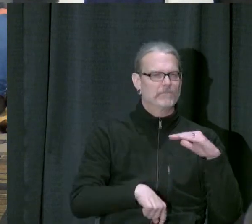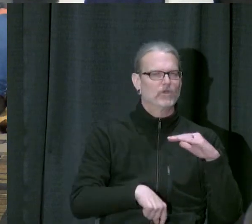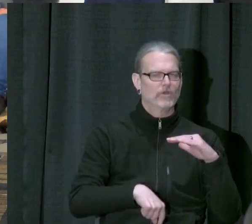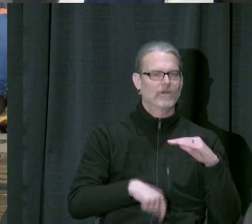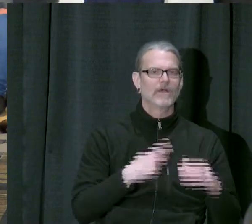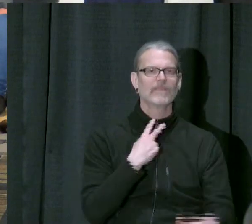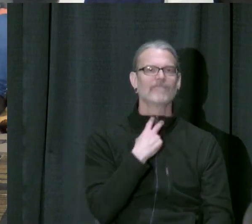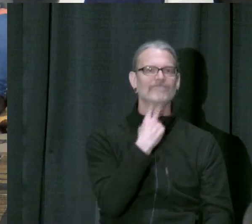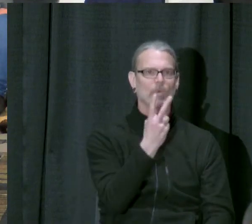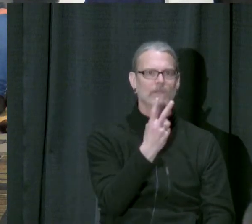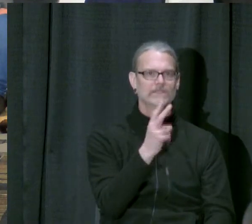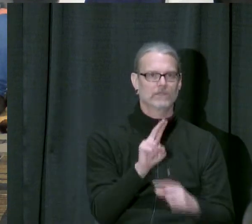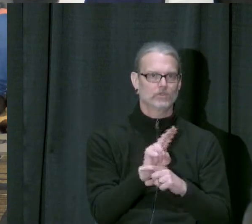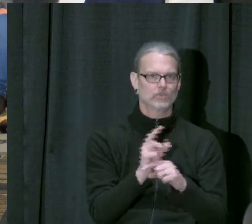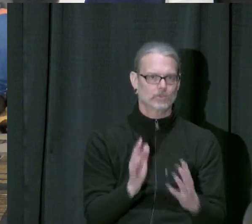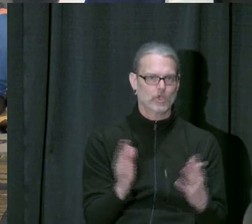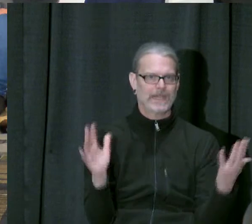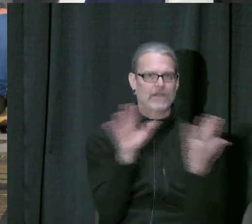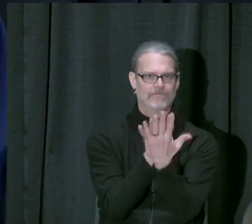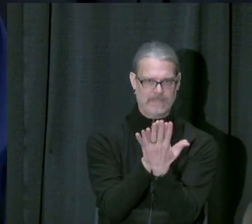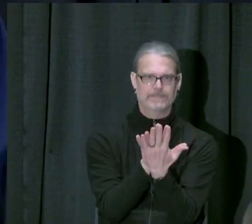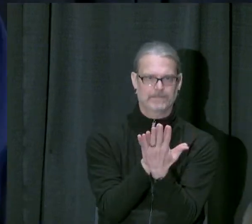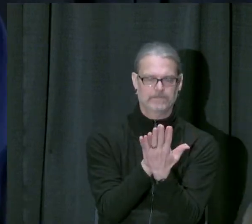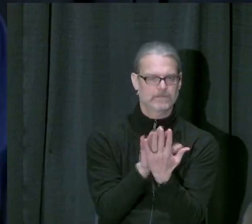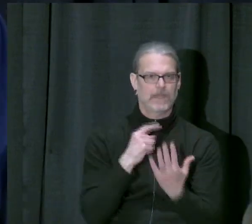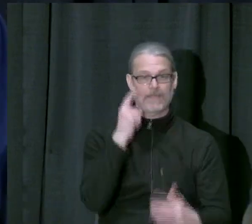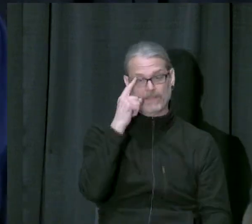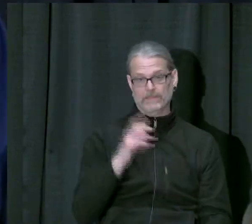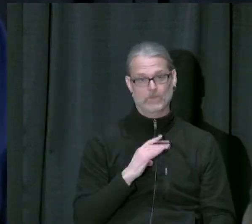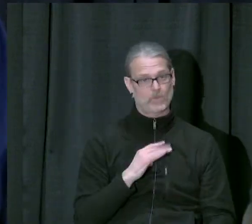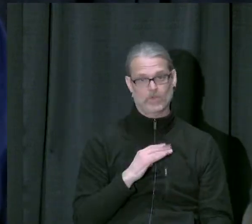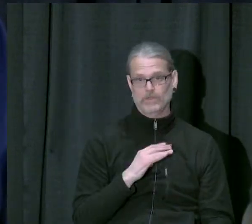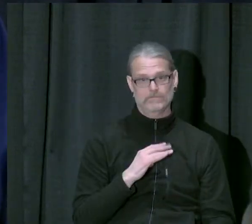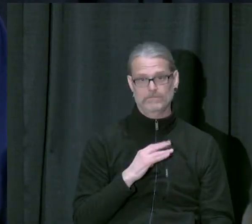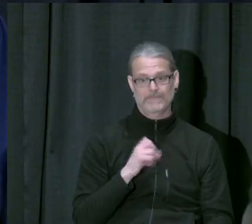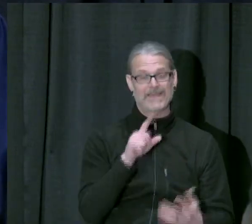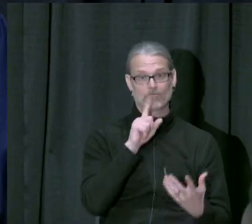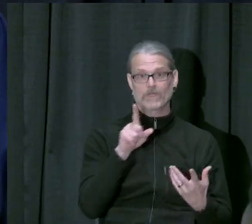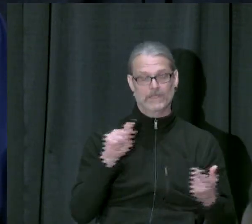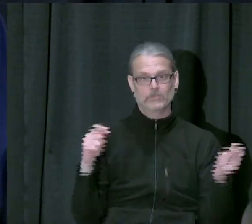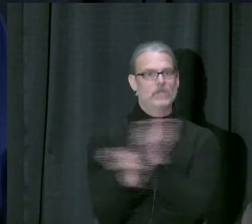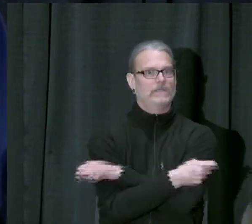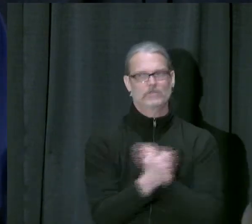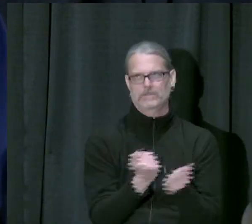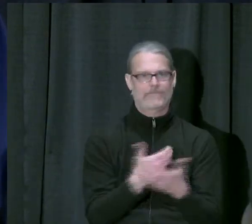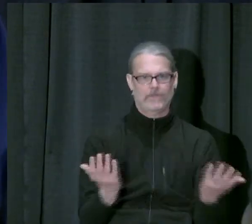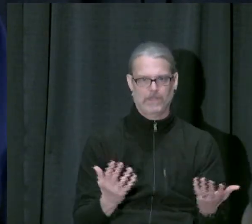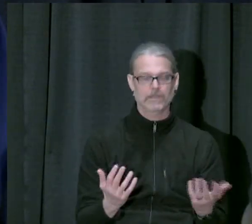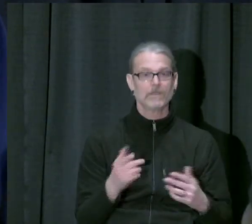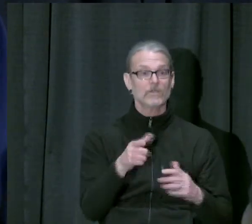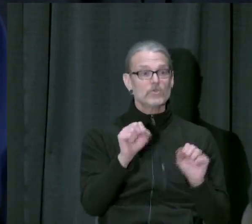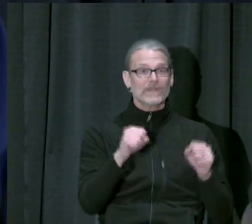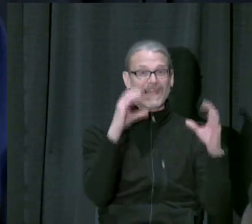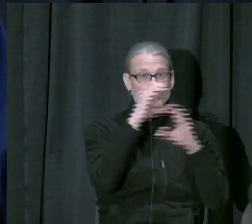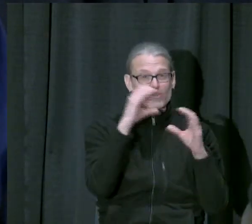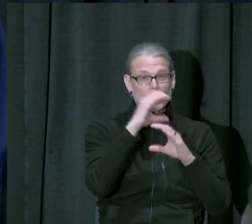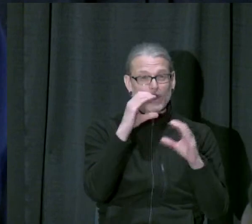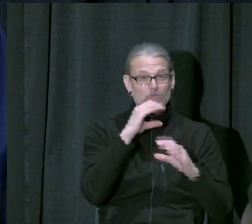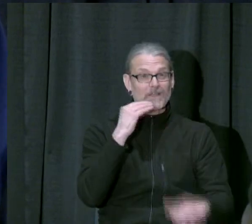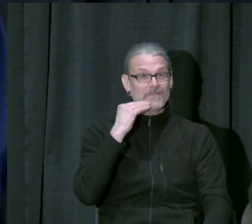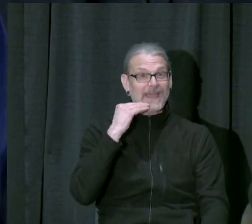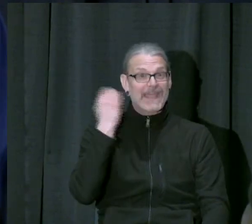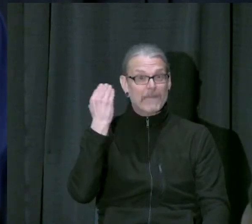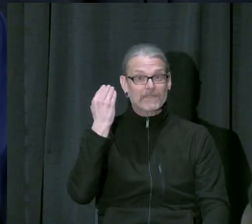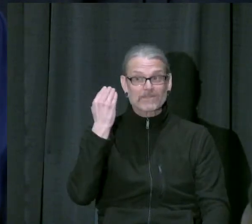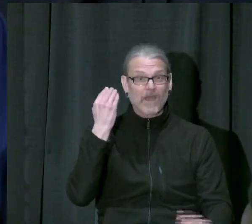voice user interface because I think it is so cool and revolutionary. You know, you can search the entire Amazon